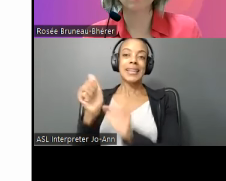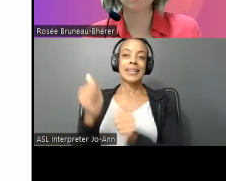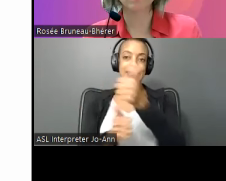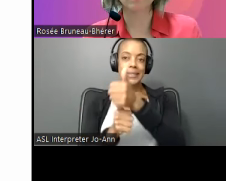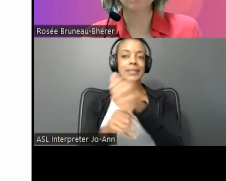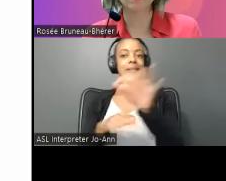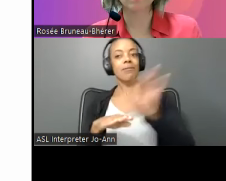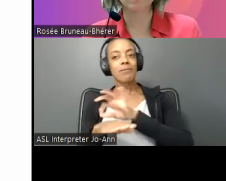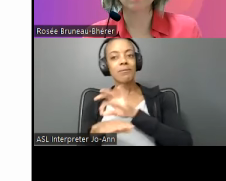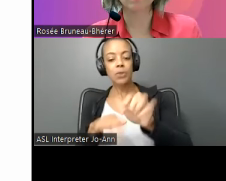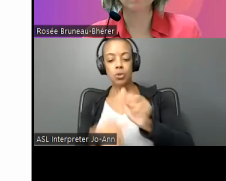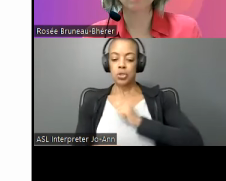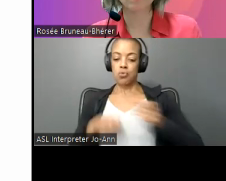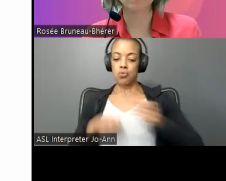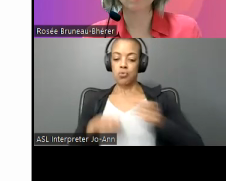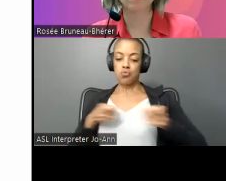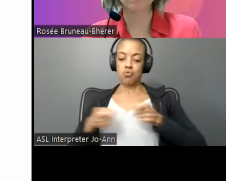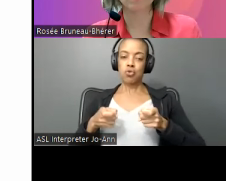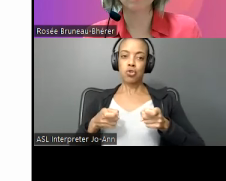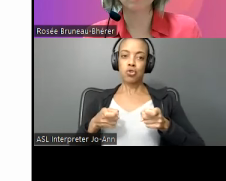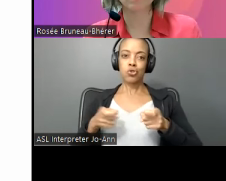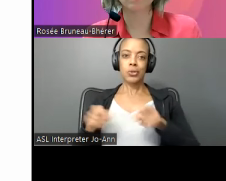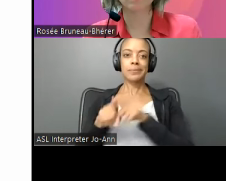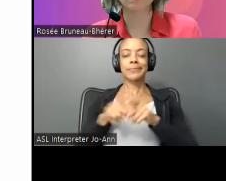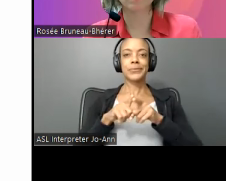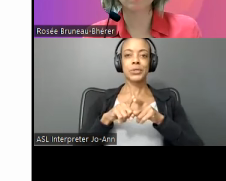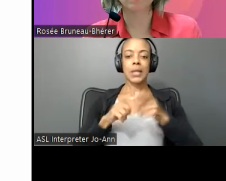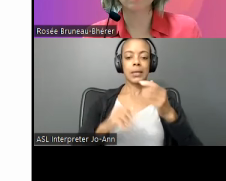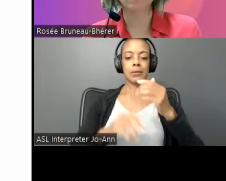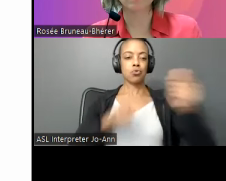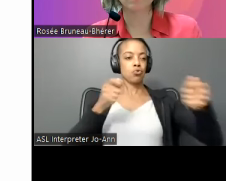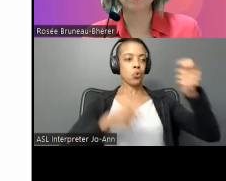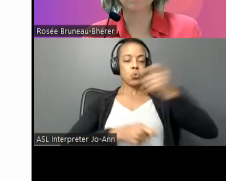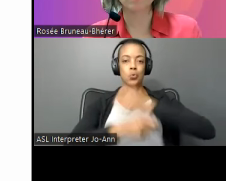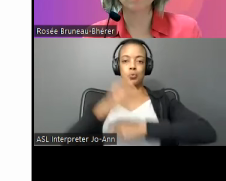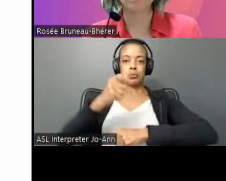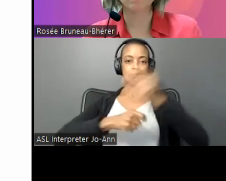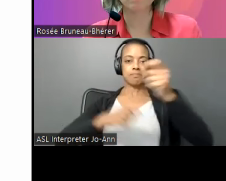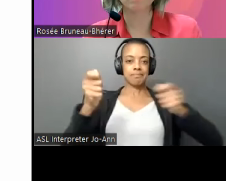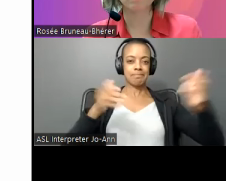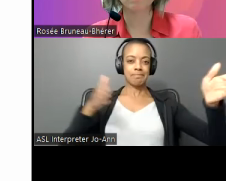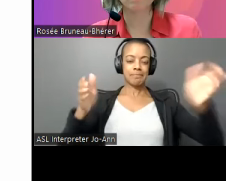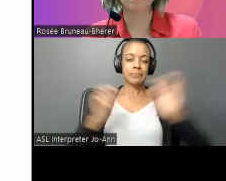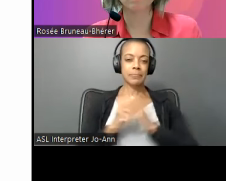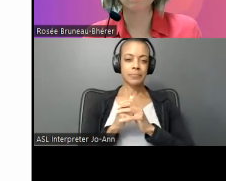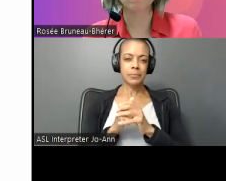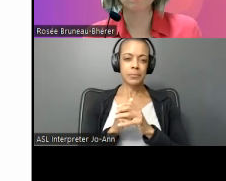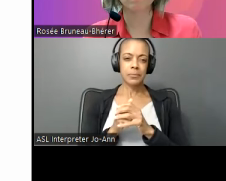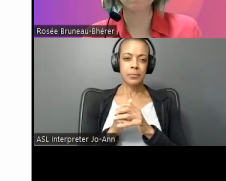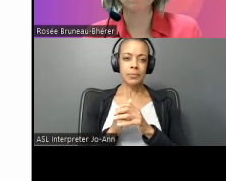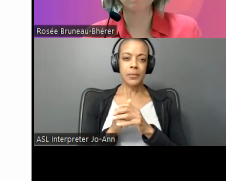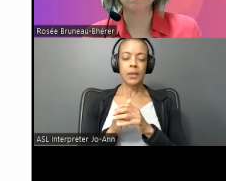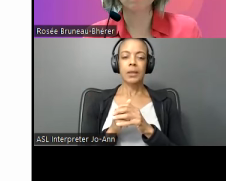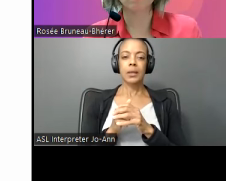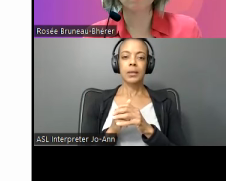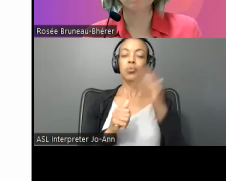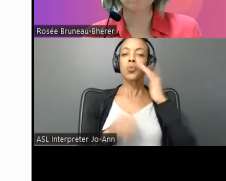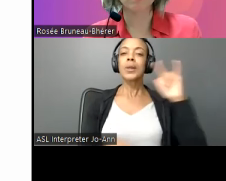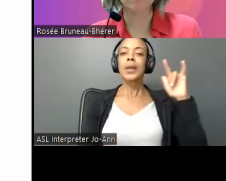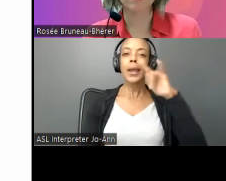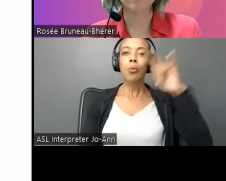thought of like air traffic control in the child's mental airspace. Think of a young child's brain as the control tower at a busy